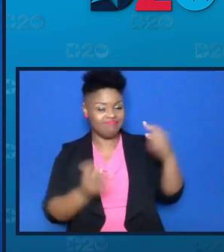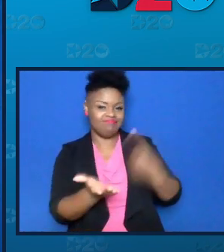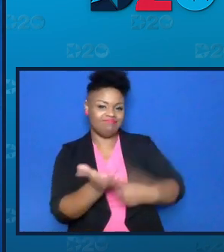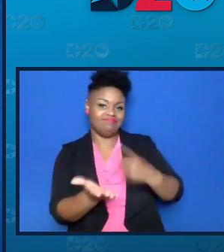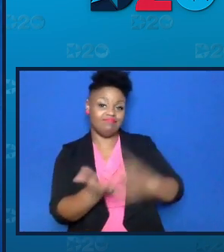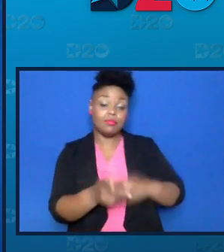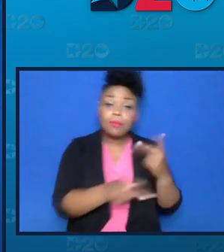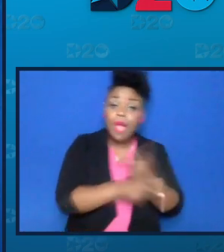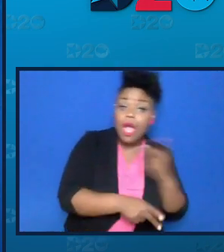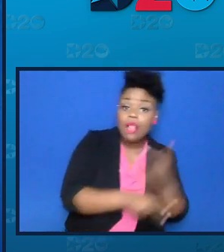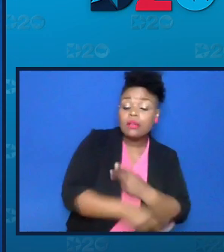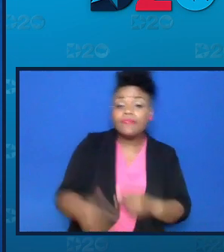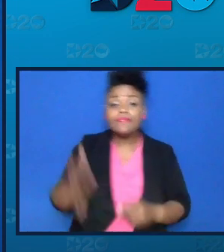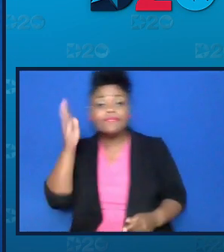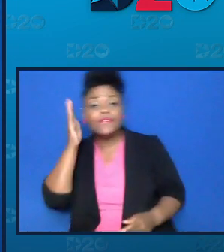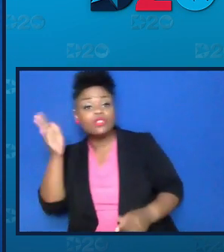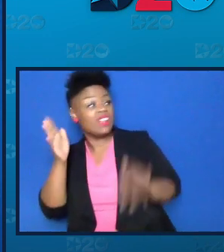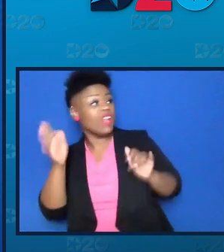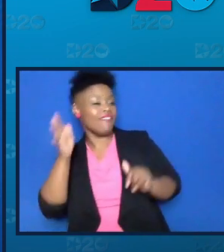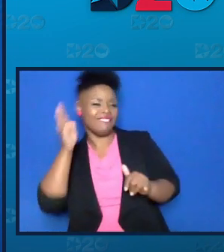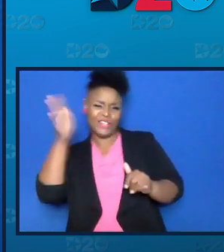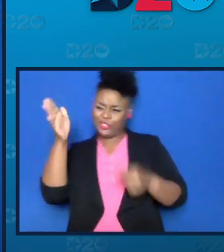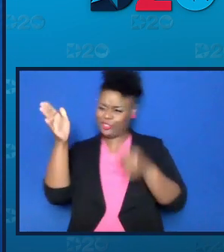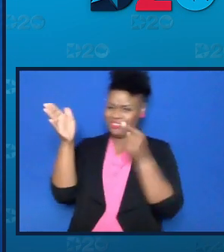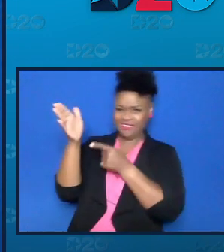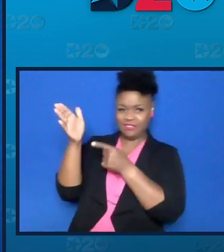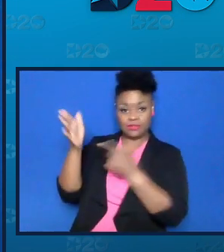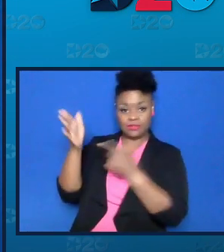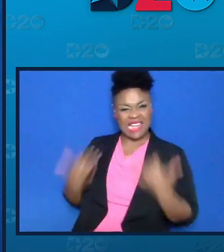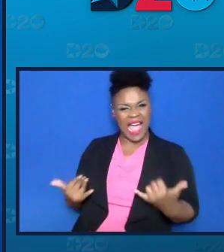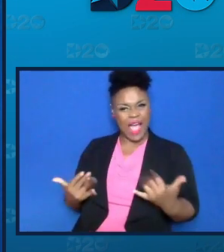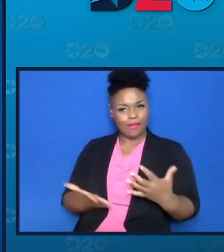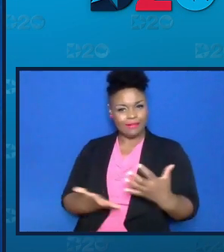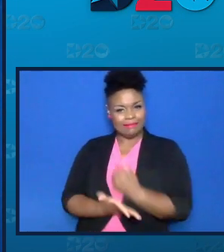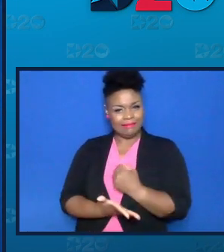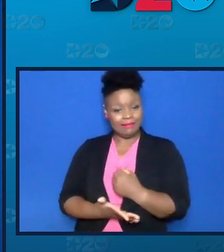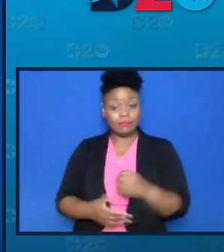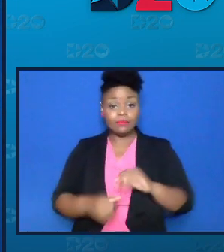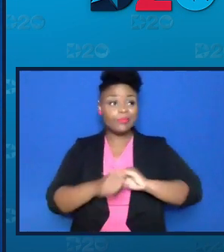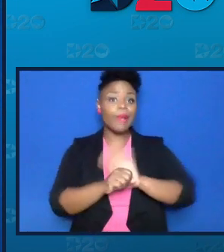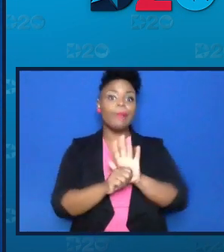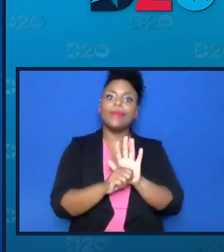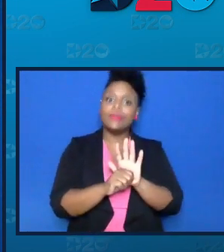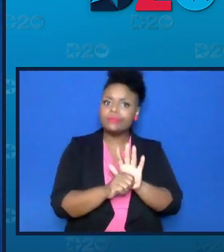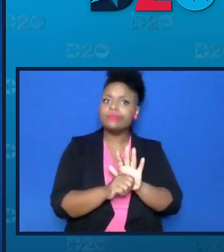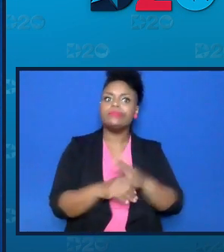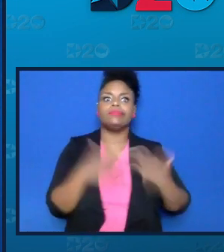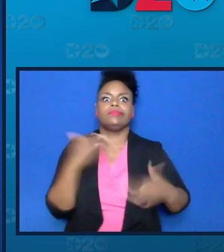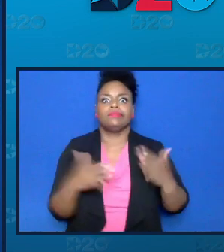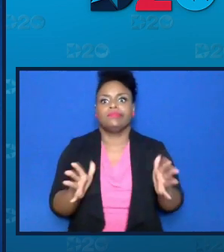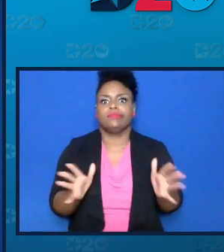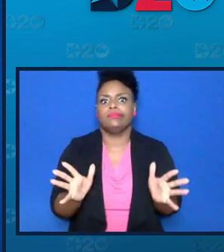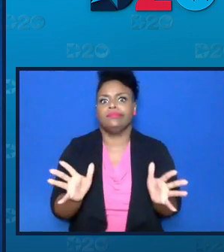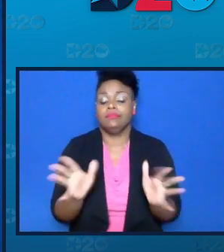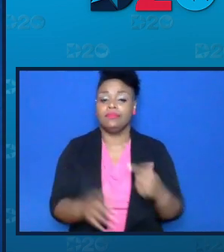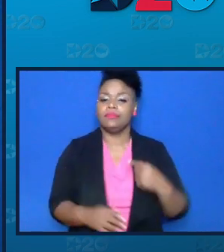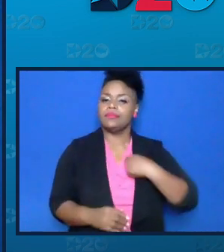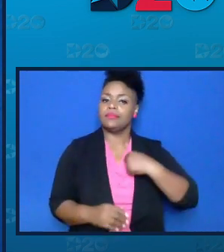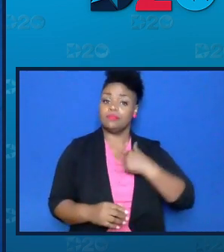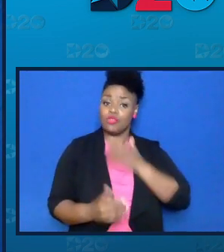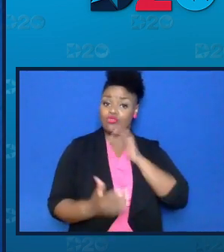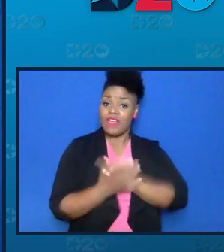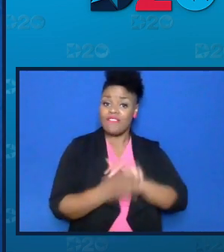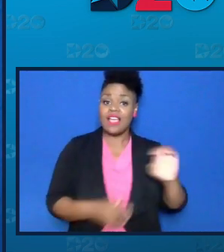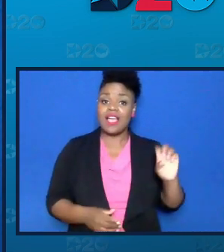that future is now. The pandemic has accelerated everything. If you're like me and my wife, Evelyn, you don't know if your child's school is going to reopen